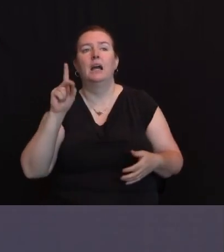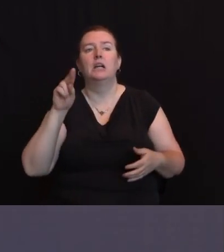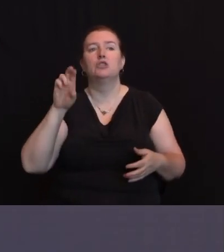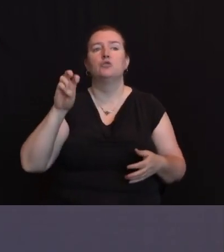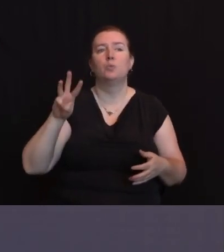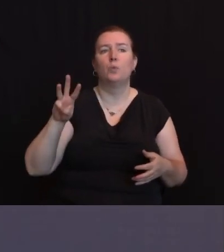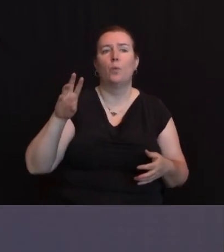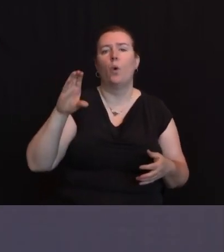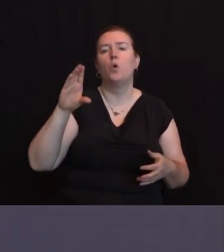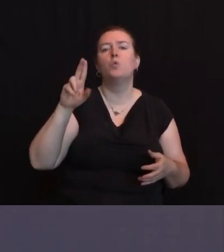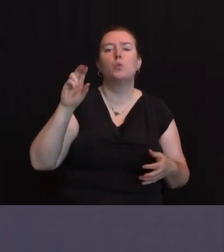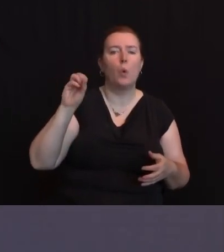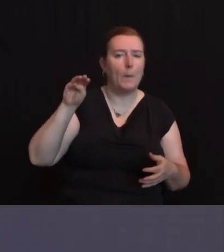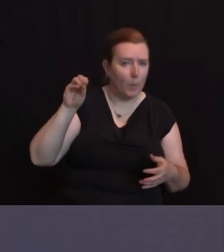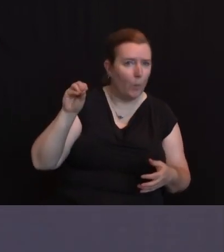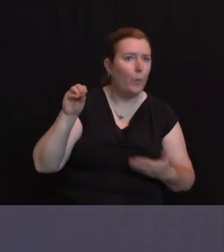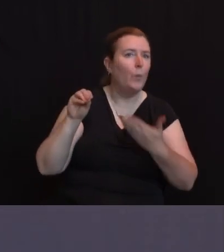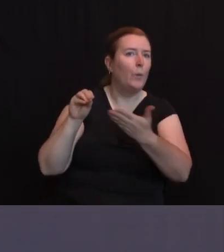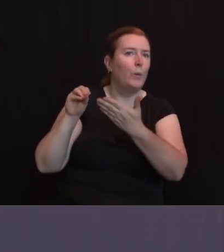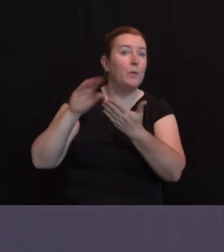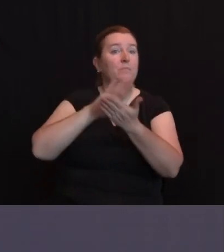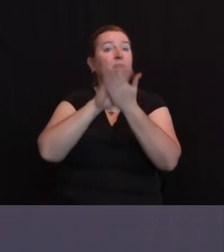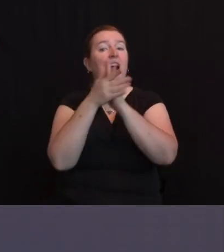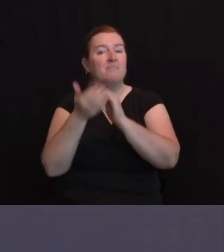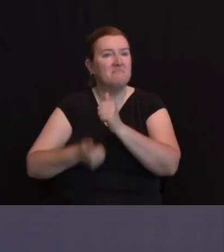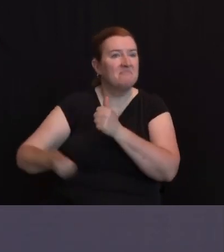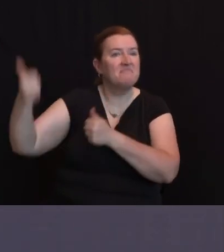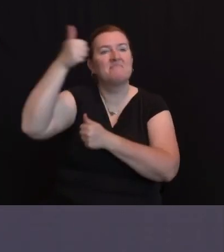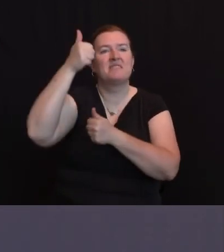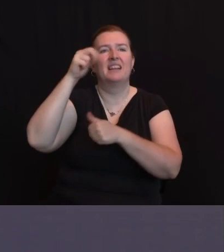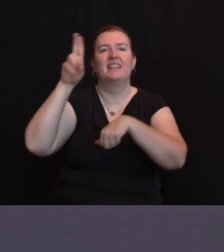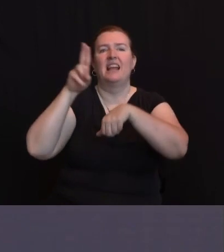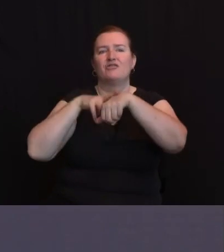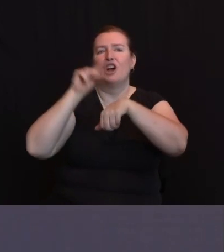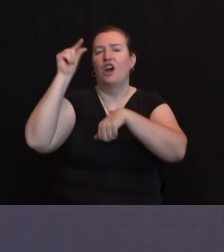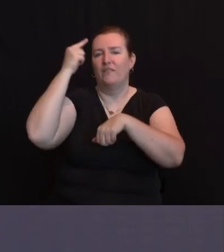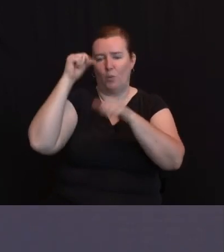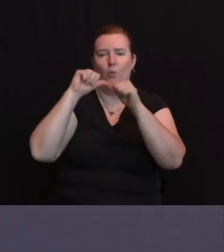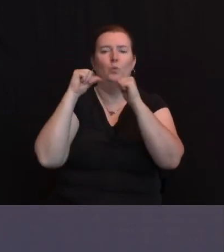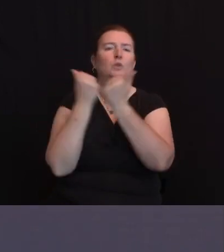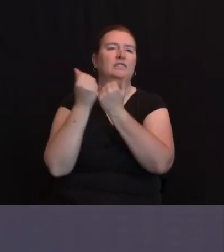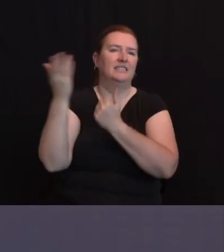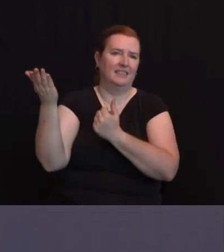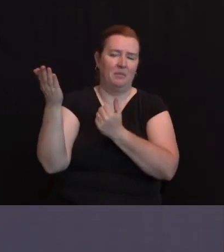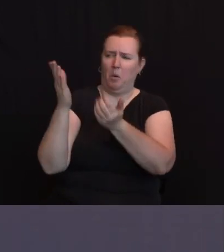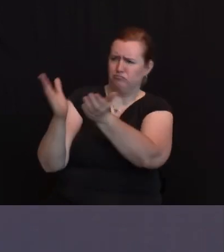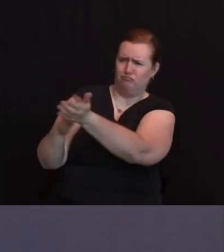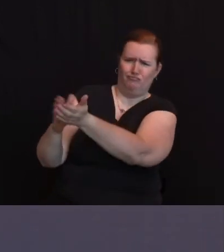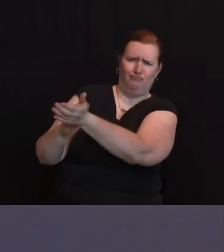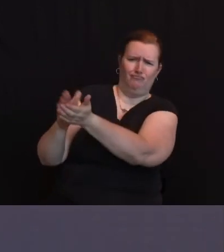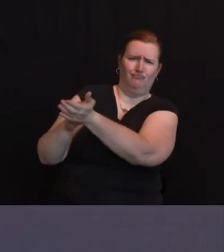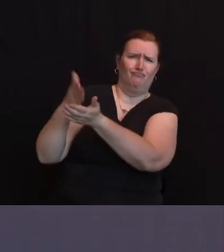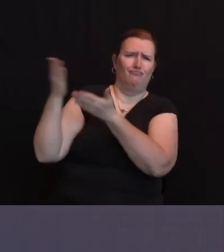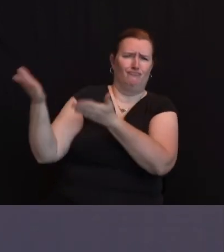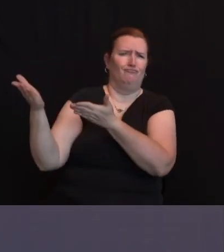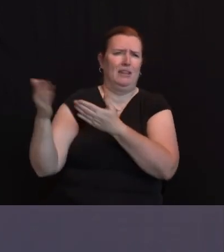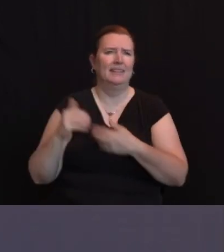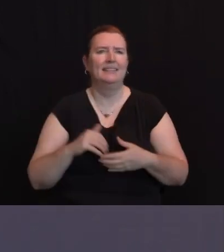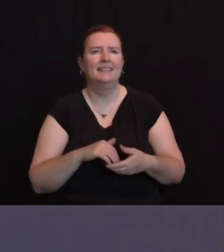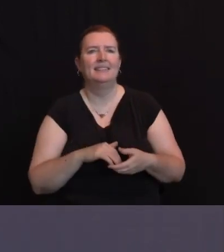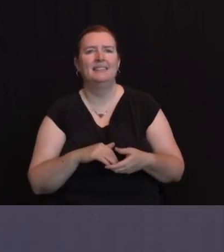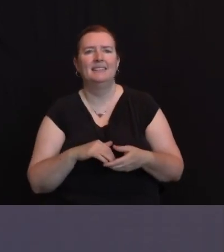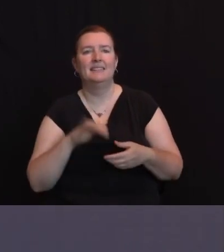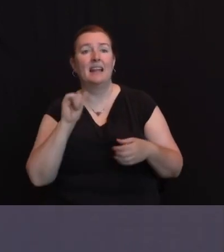Governors Association, effective in about an hour. And that's an organization. The more robust